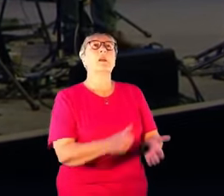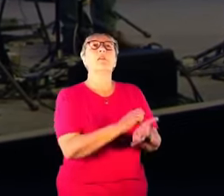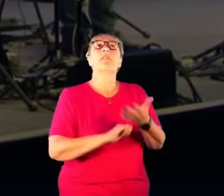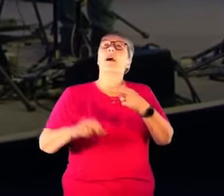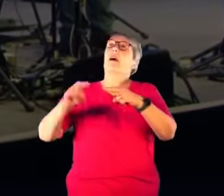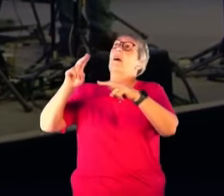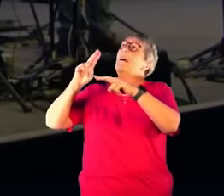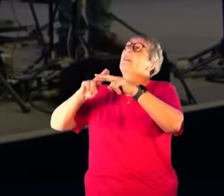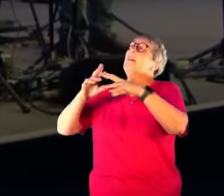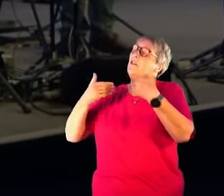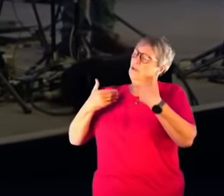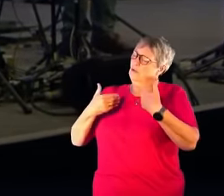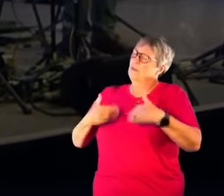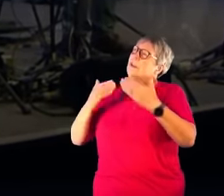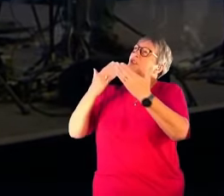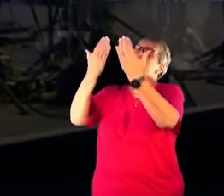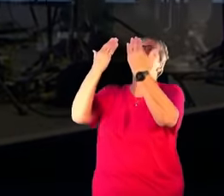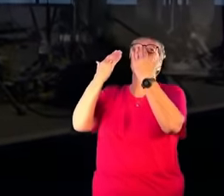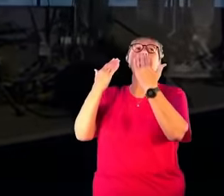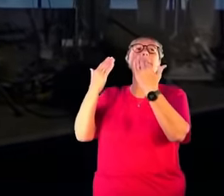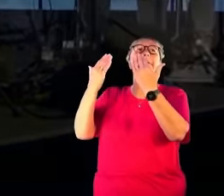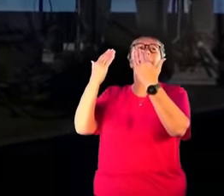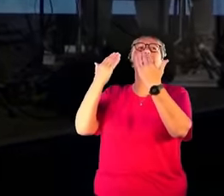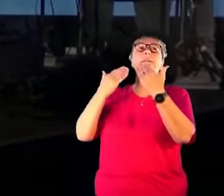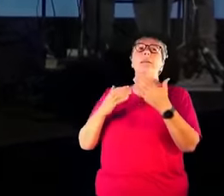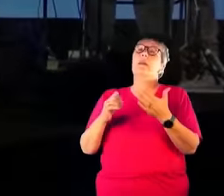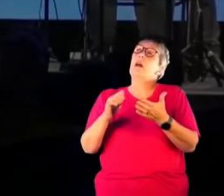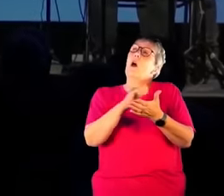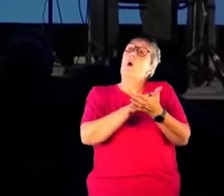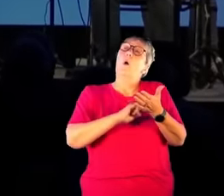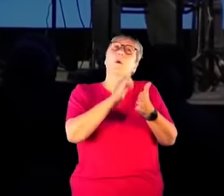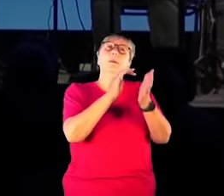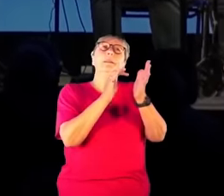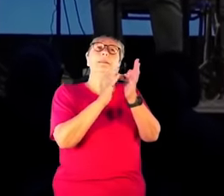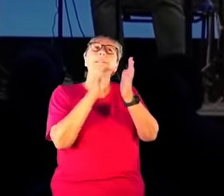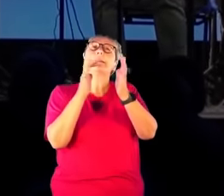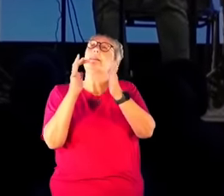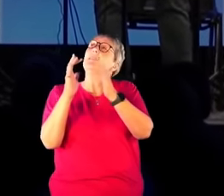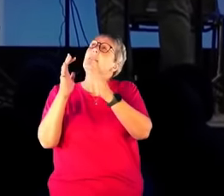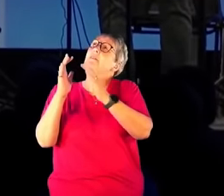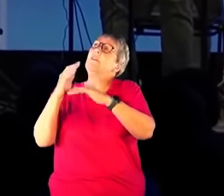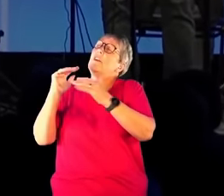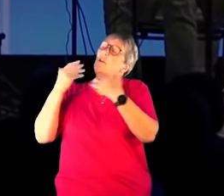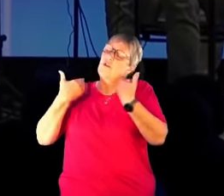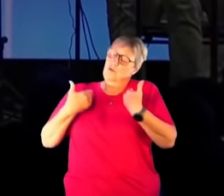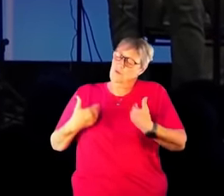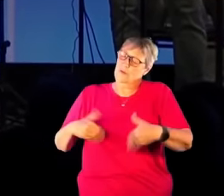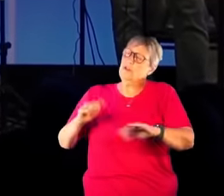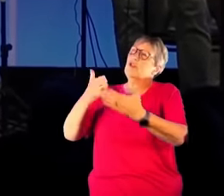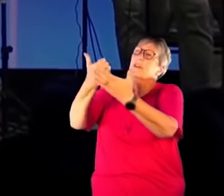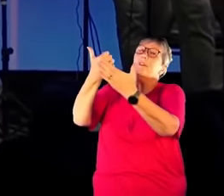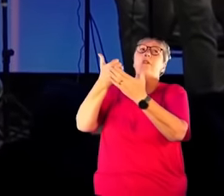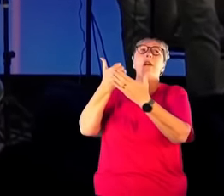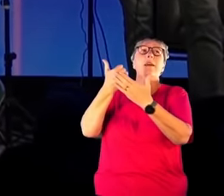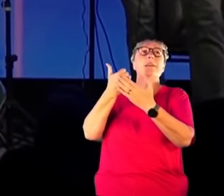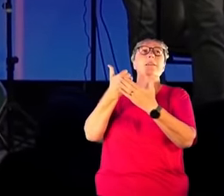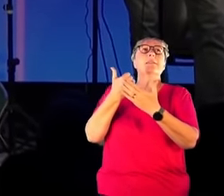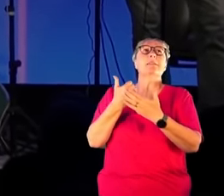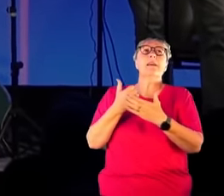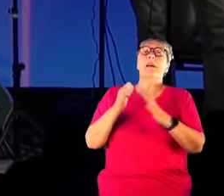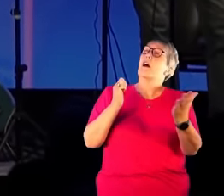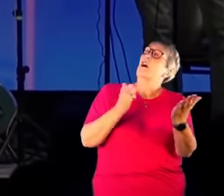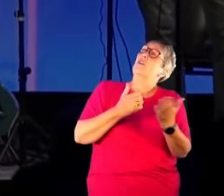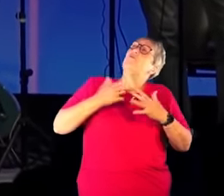Holy Father, rich in mercy, Holy Savior, rich in